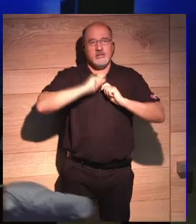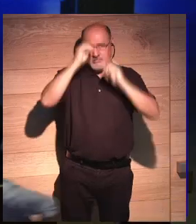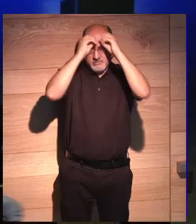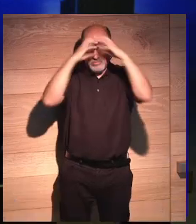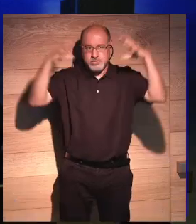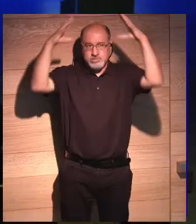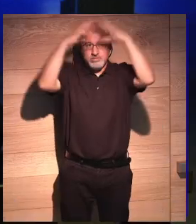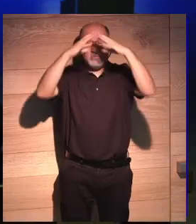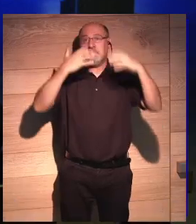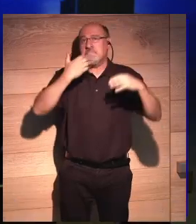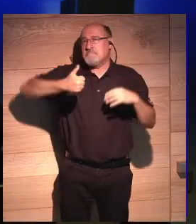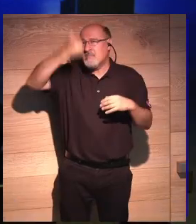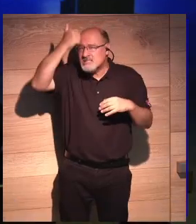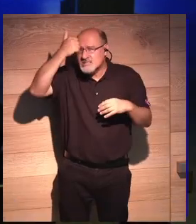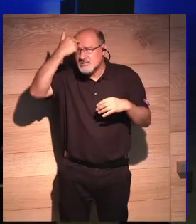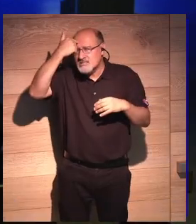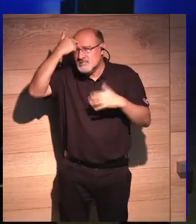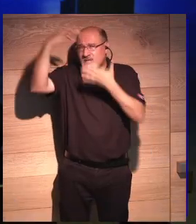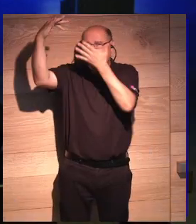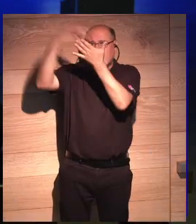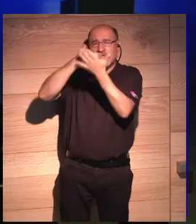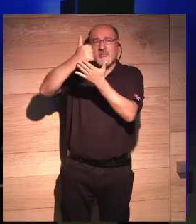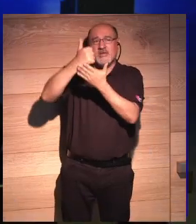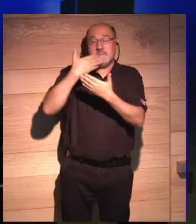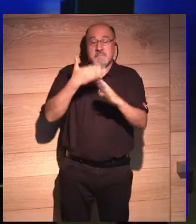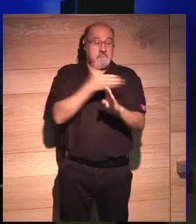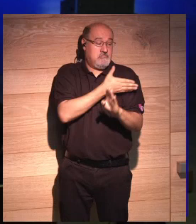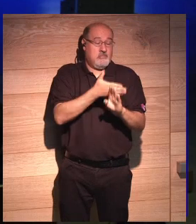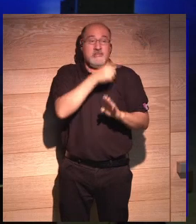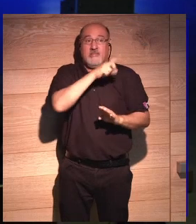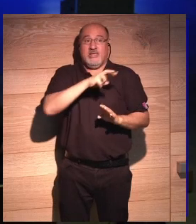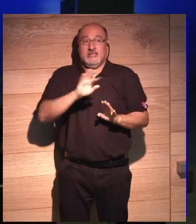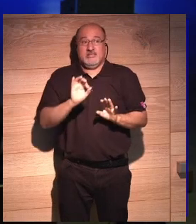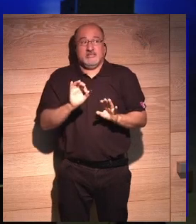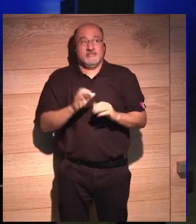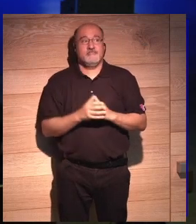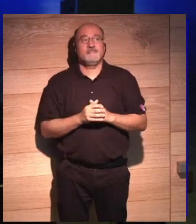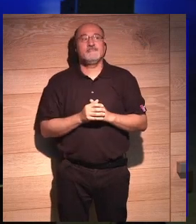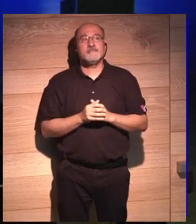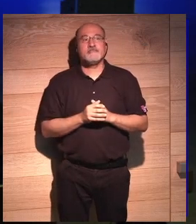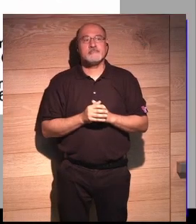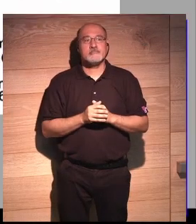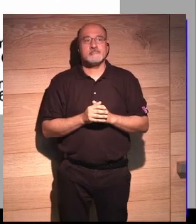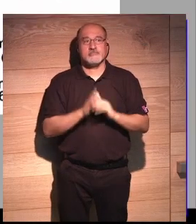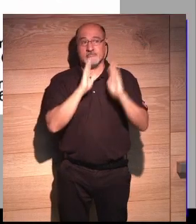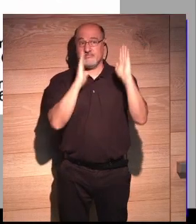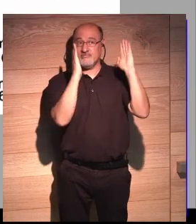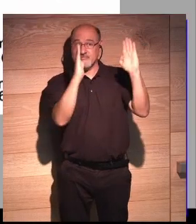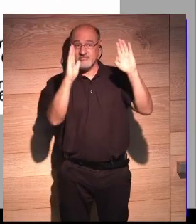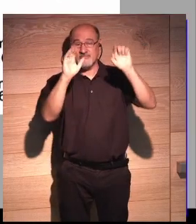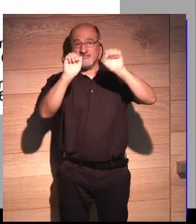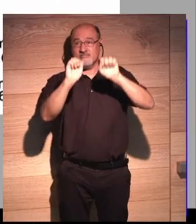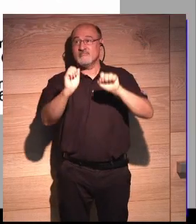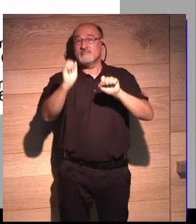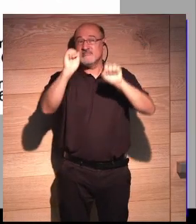most in recent months? And this inspired me a great deal.